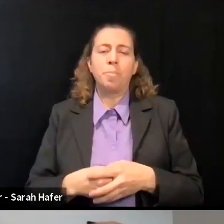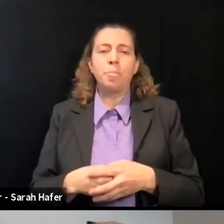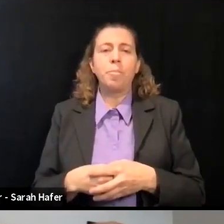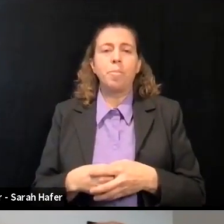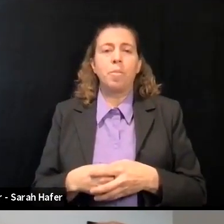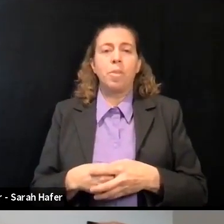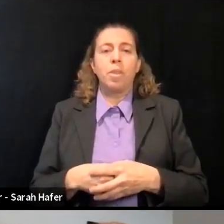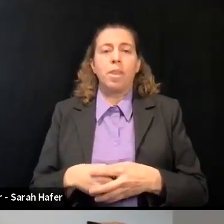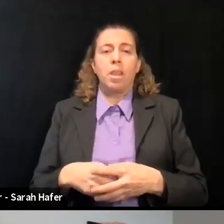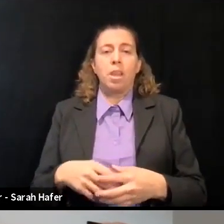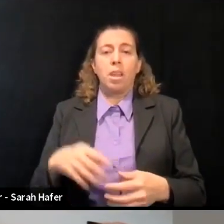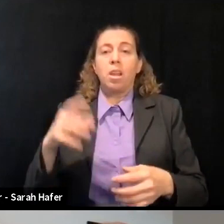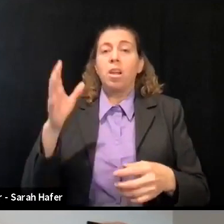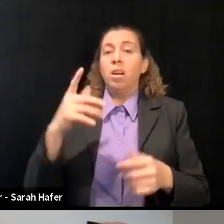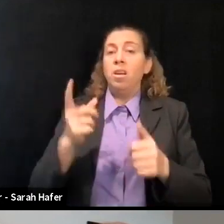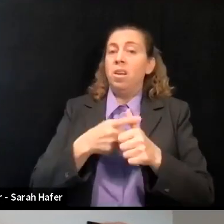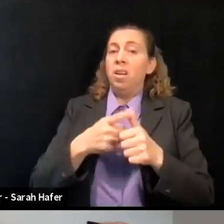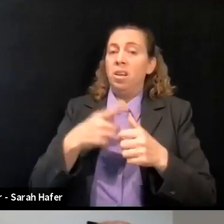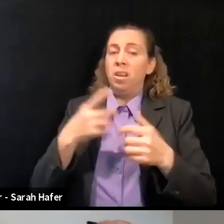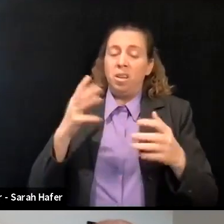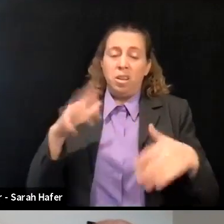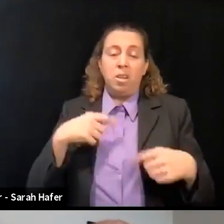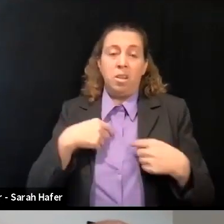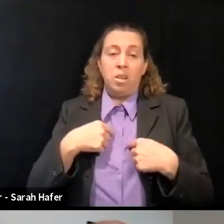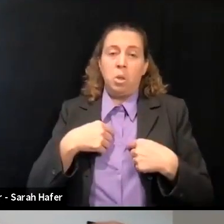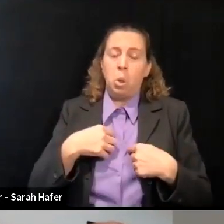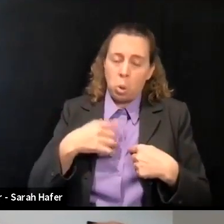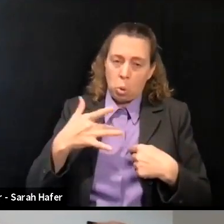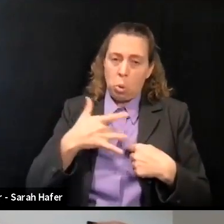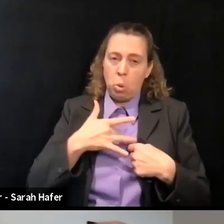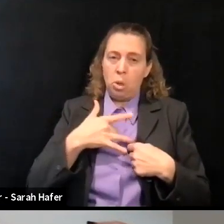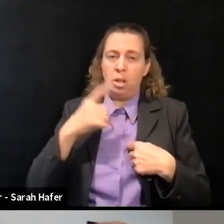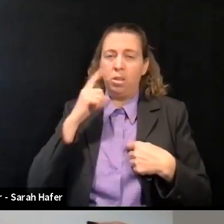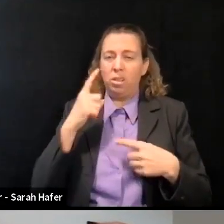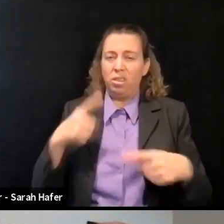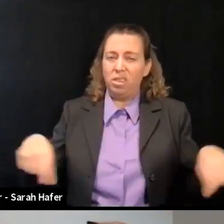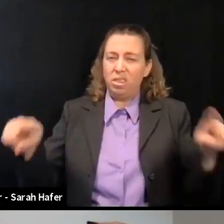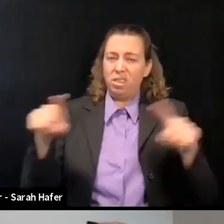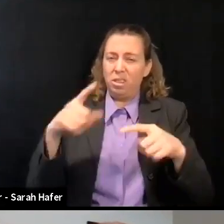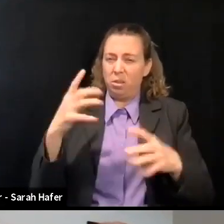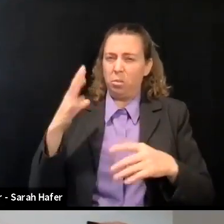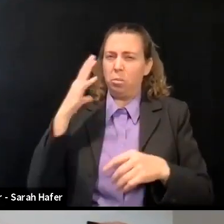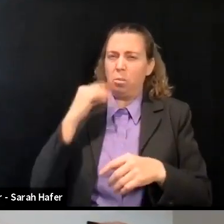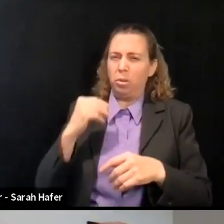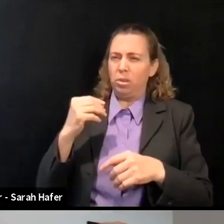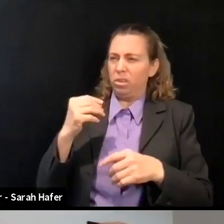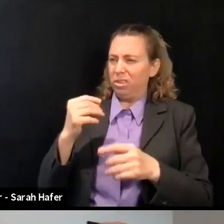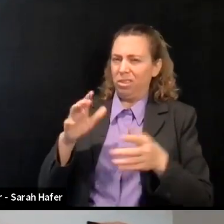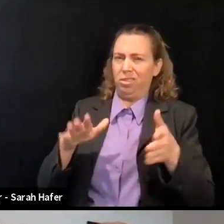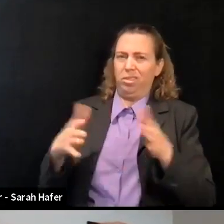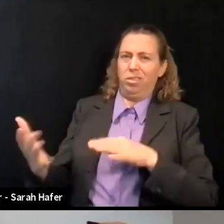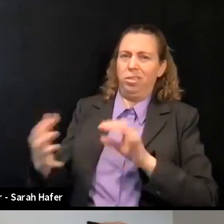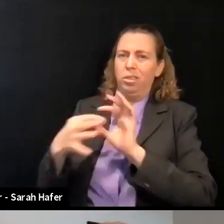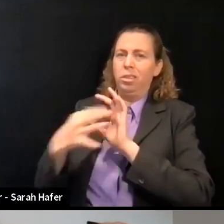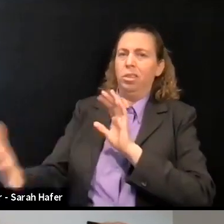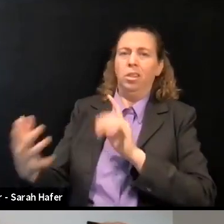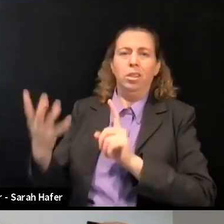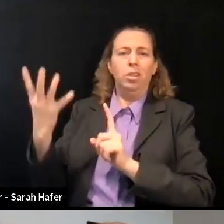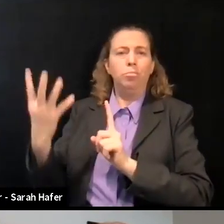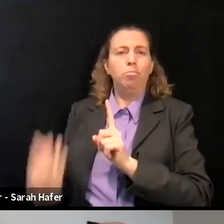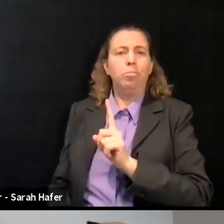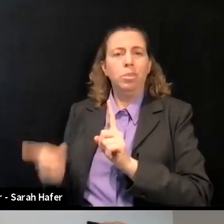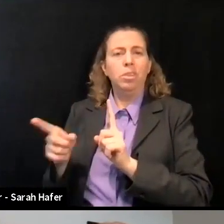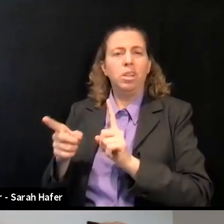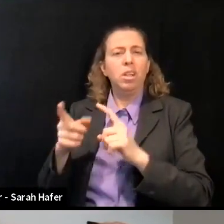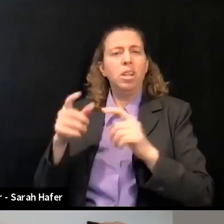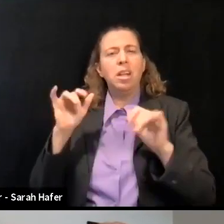who have experienced loss during this last year. And I hope that today through our conversation in one way and